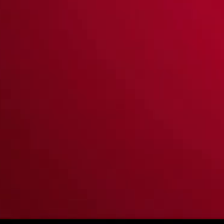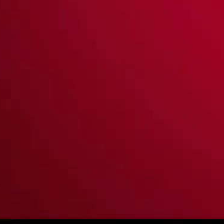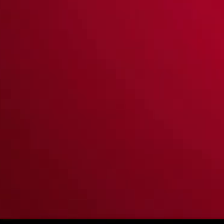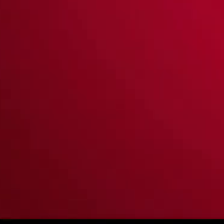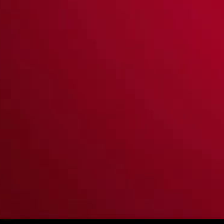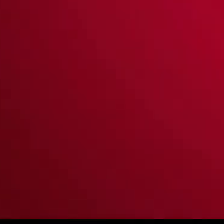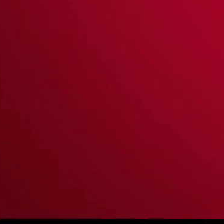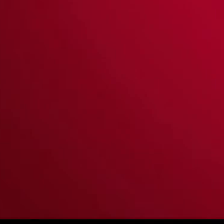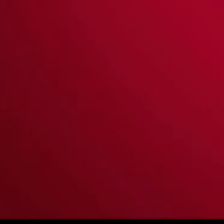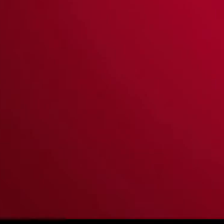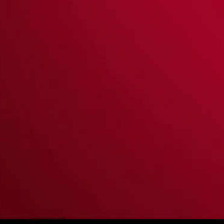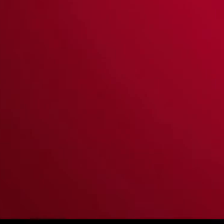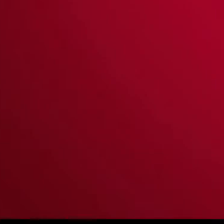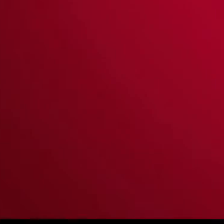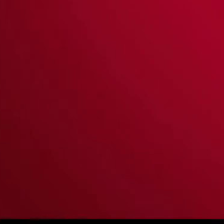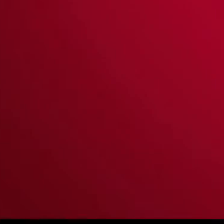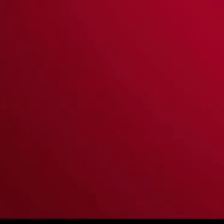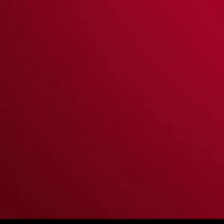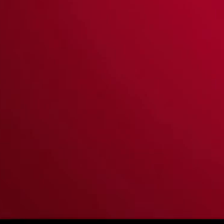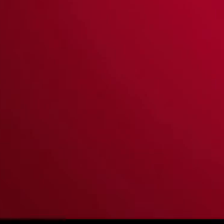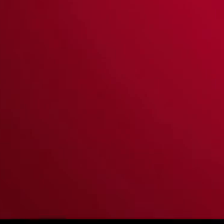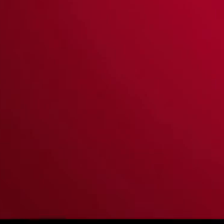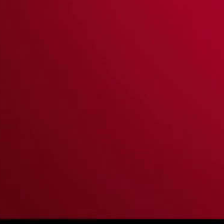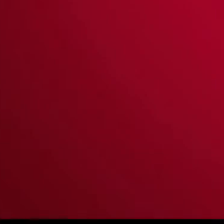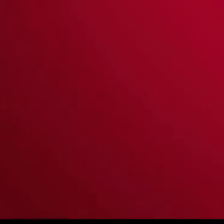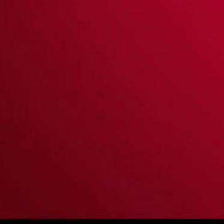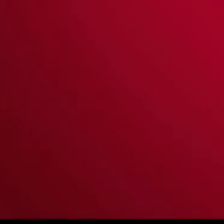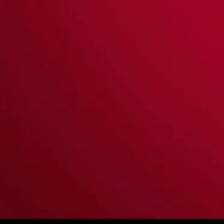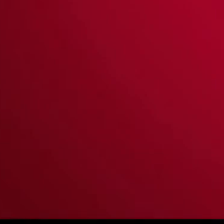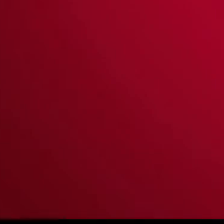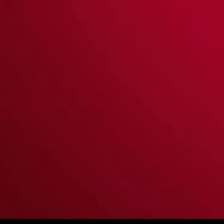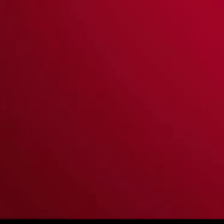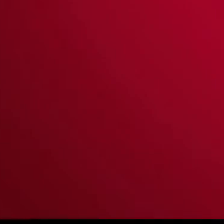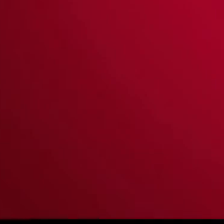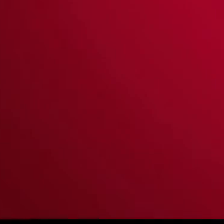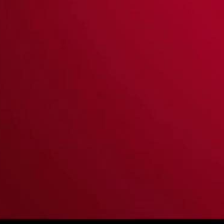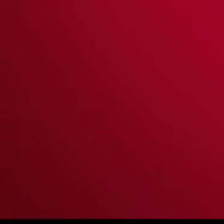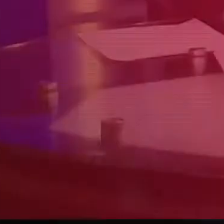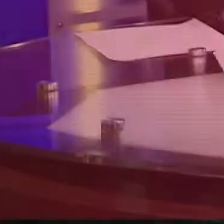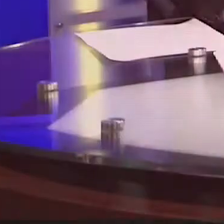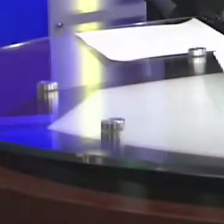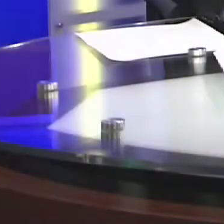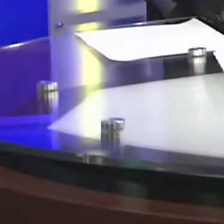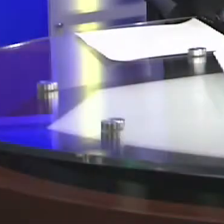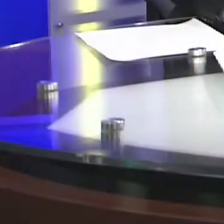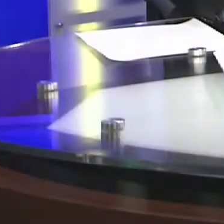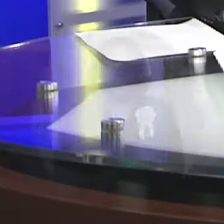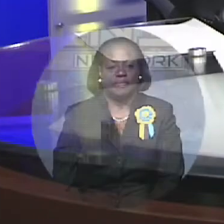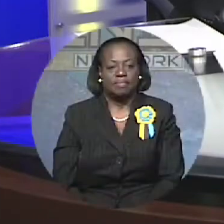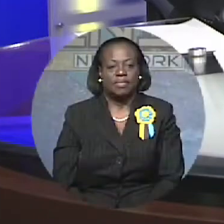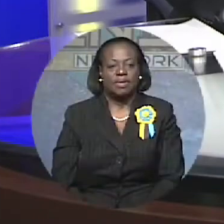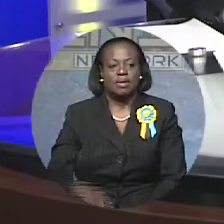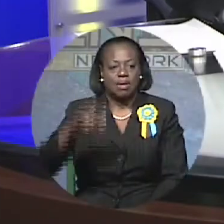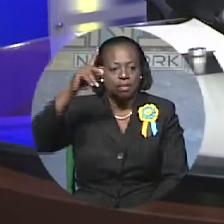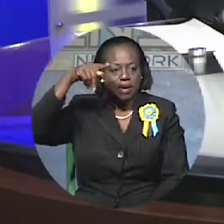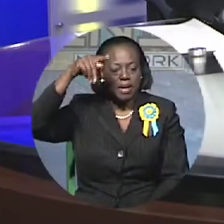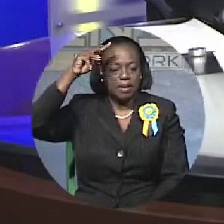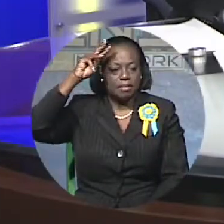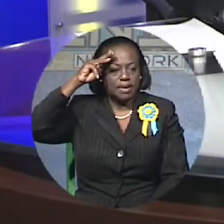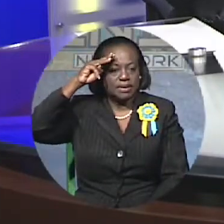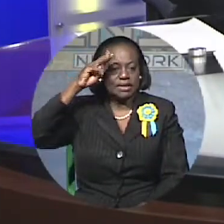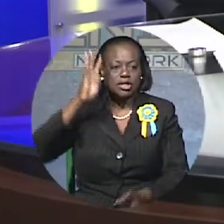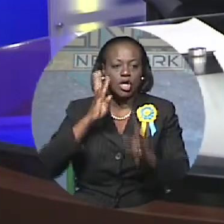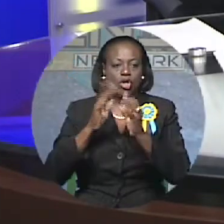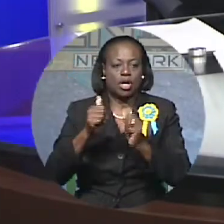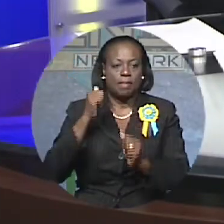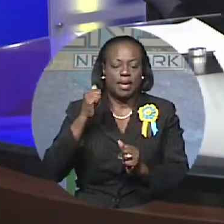This portion of the news brought to you by McDonald's. McDonald's, I'm loving it. The Prime Minister is firing back at